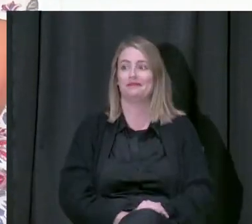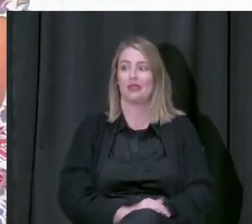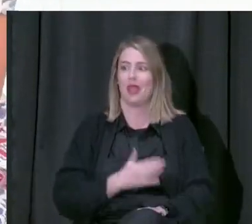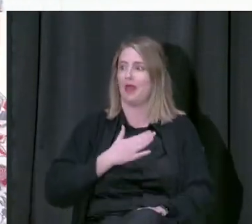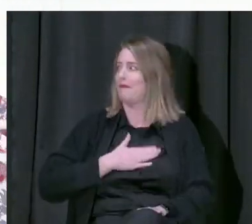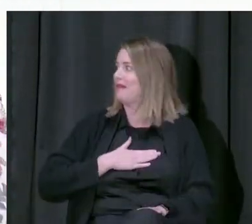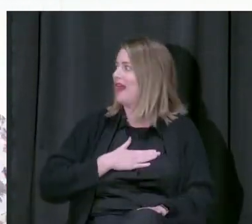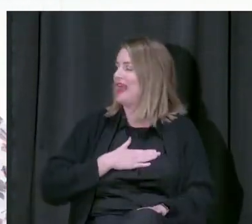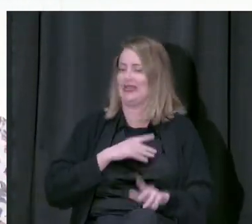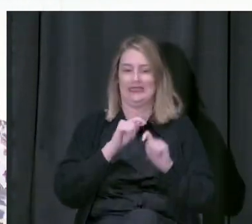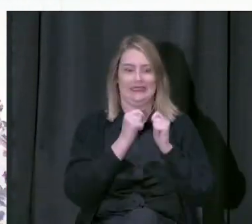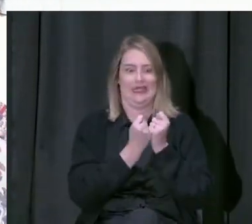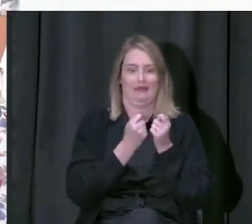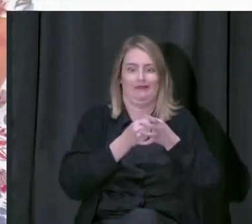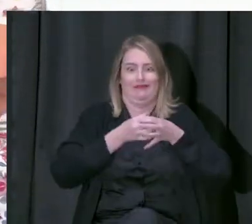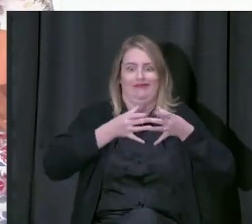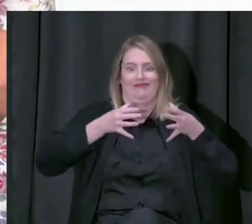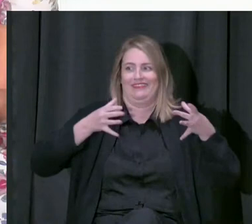team of,